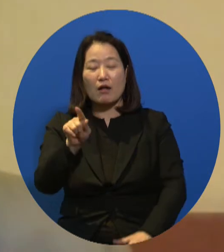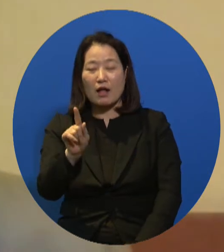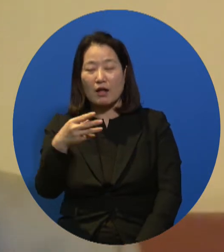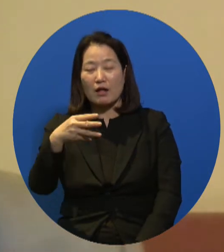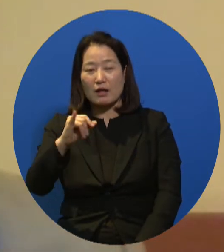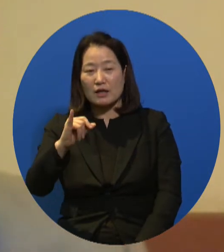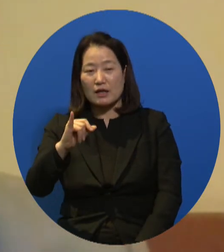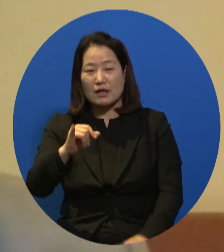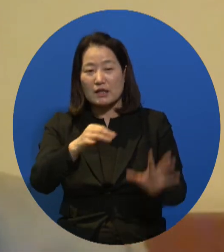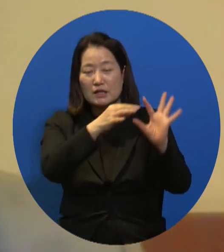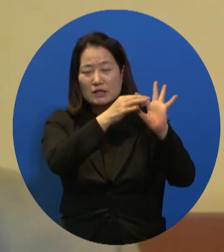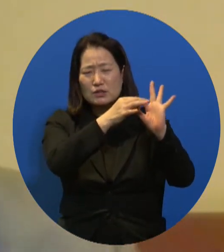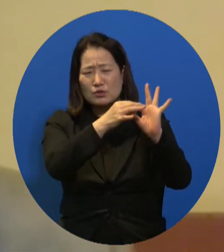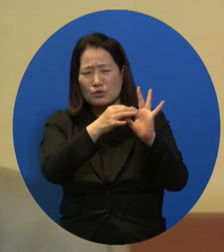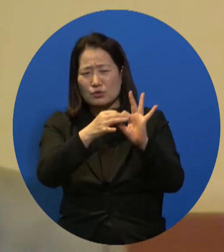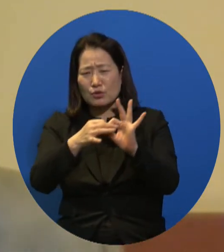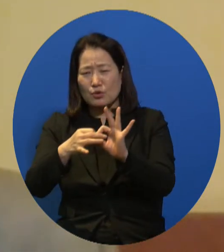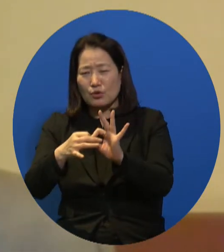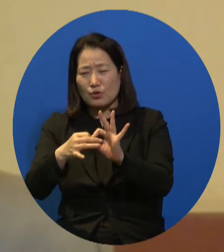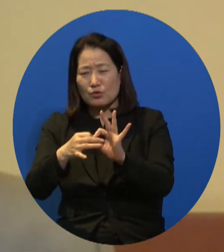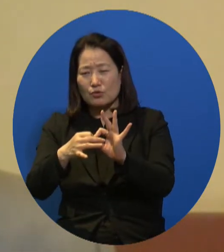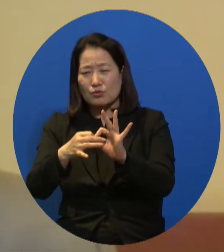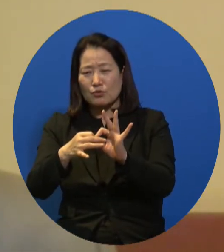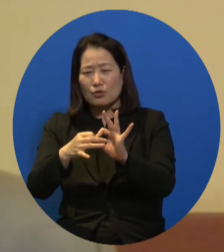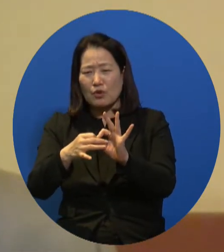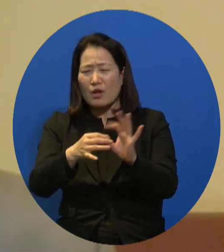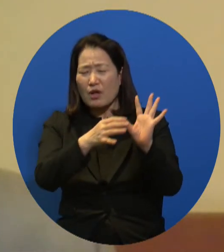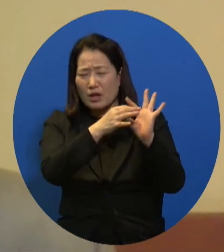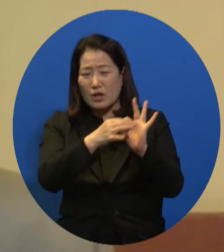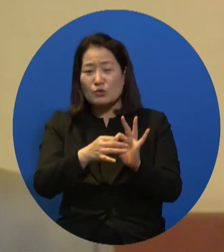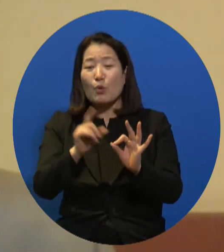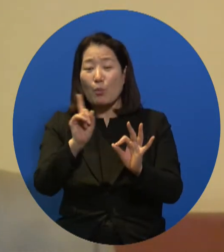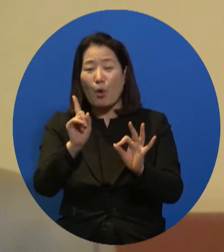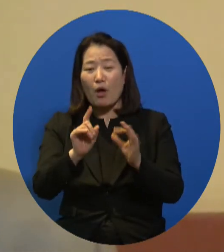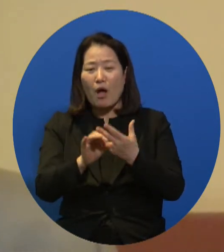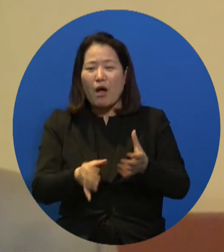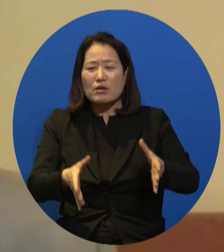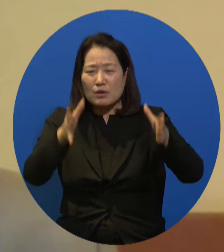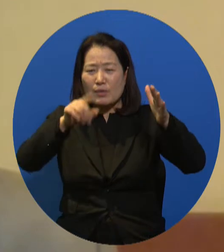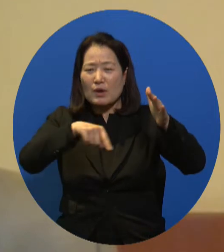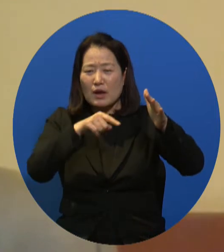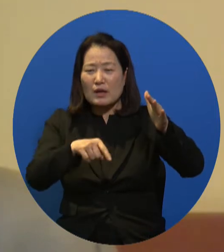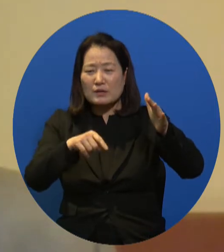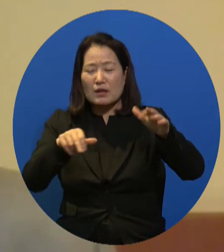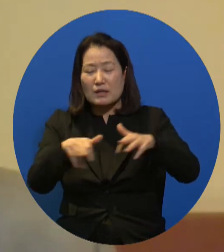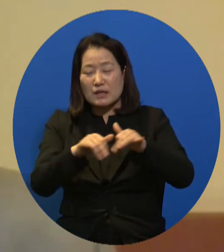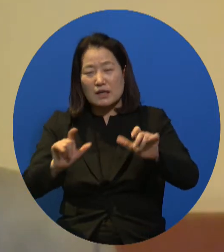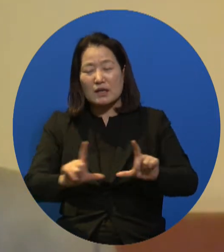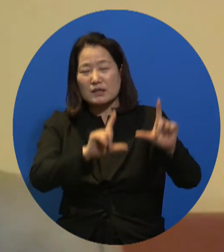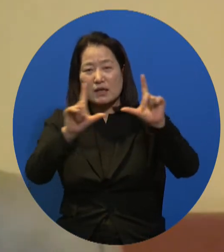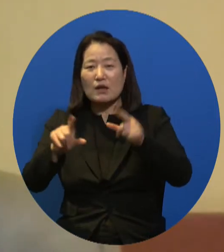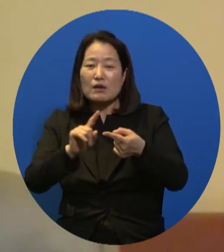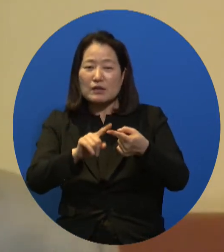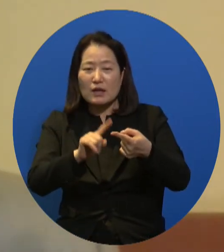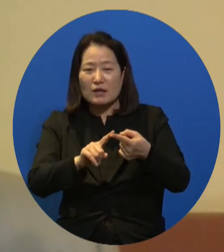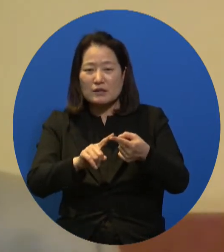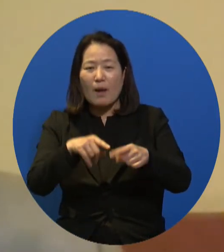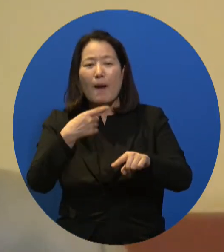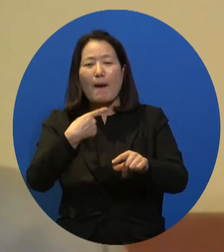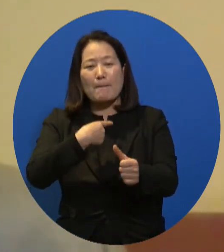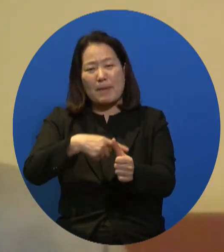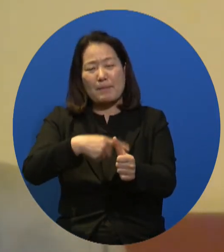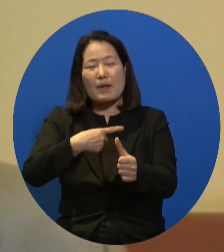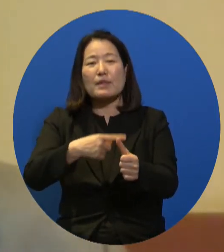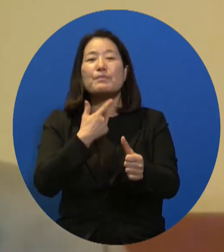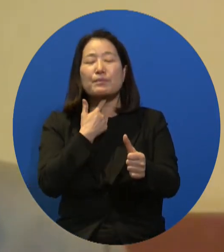and guardianship, which collectively restrict the lives, autonomy and dignity of tens of thousands of persons